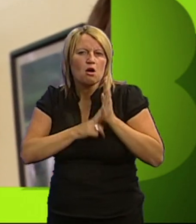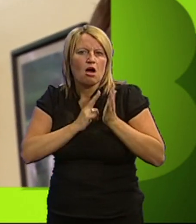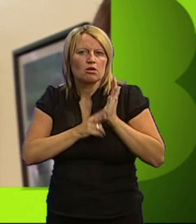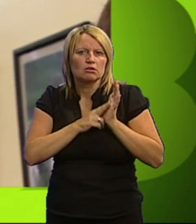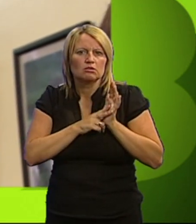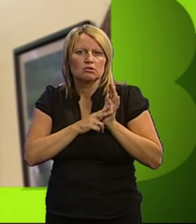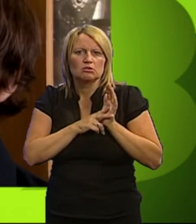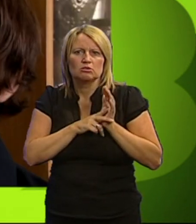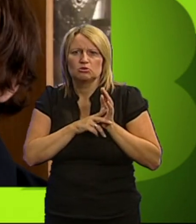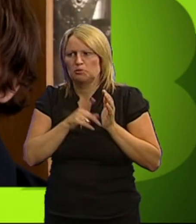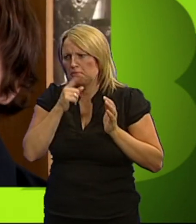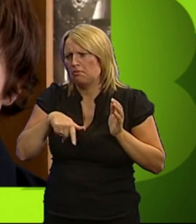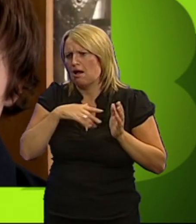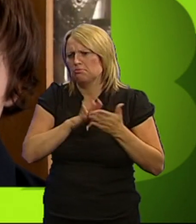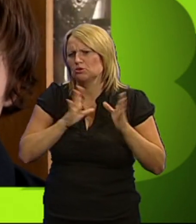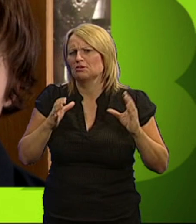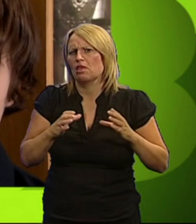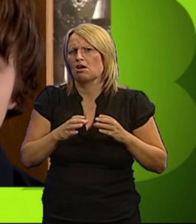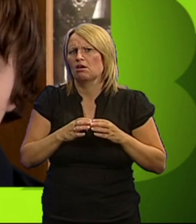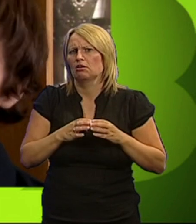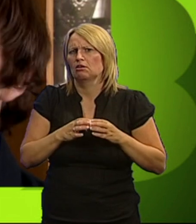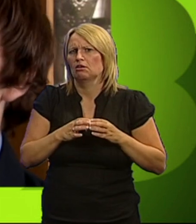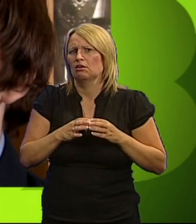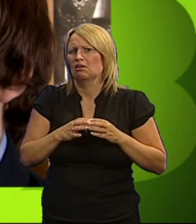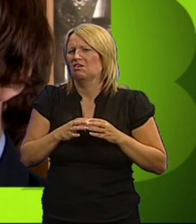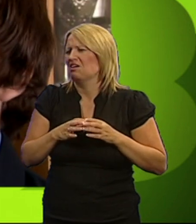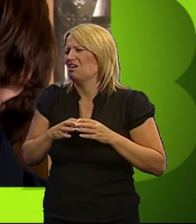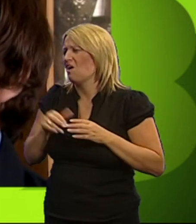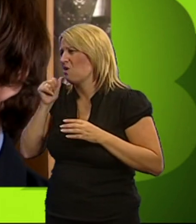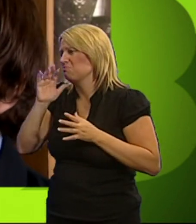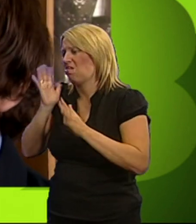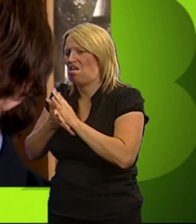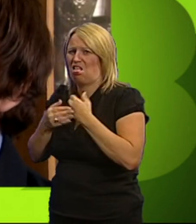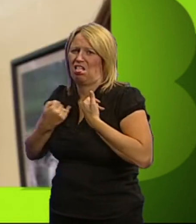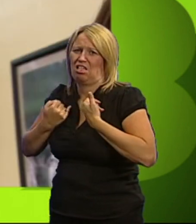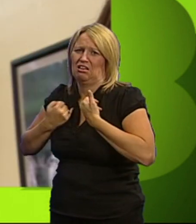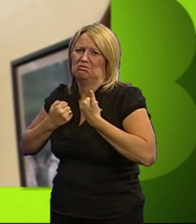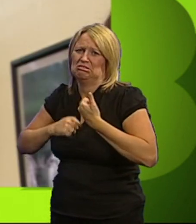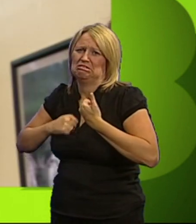worked out this time? We could have been happy together. I know, I messed up, I'm sorry.